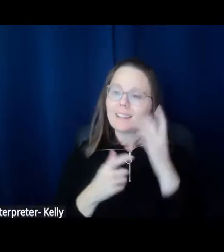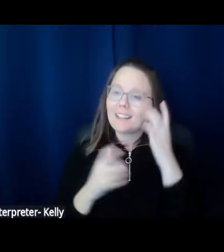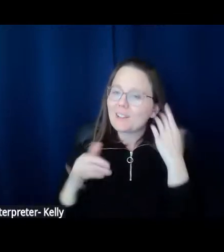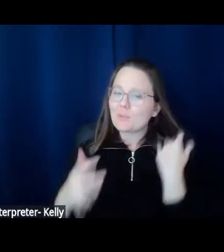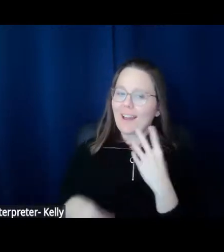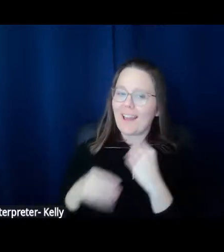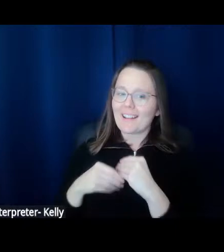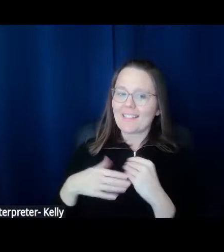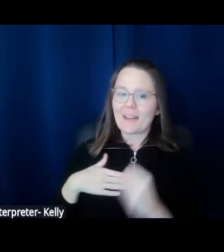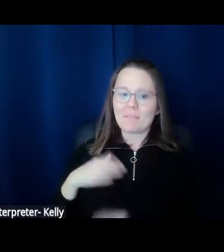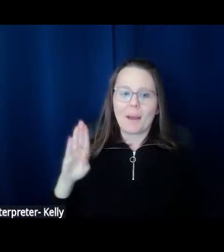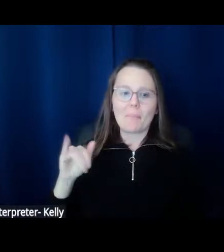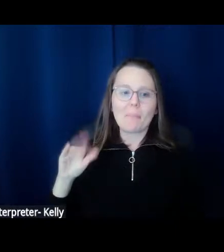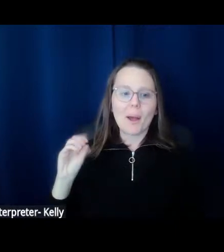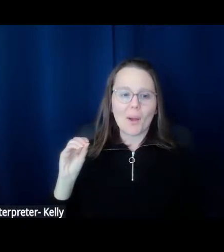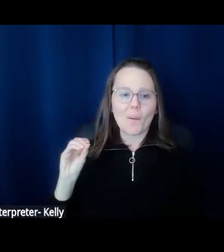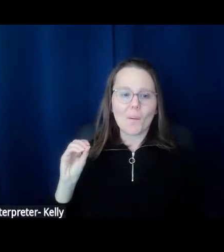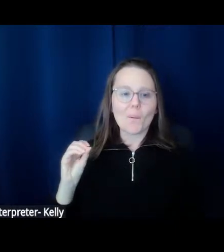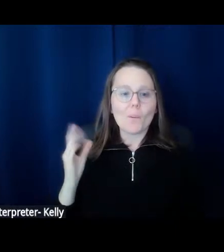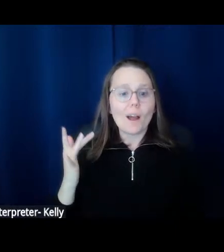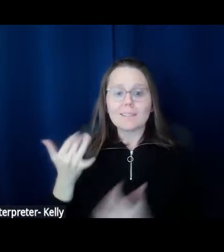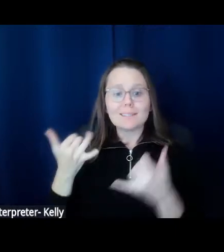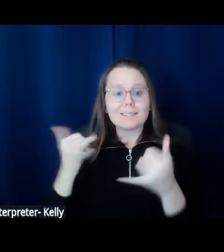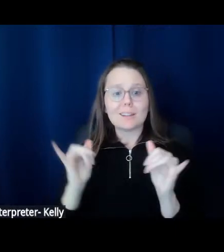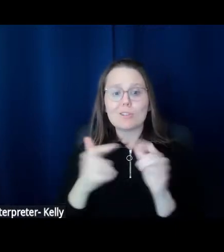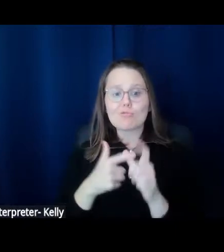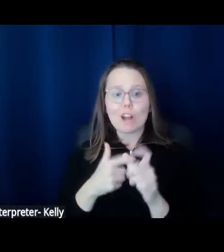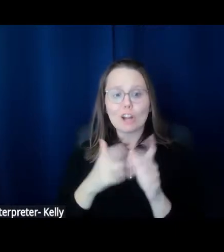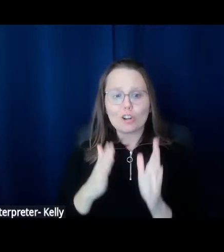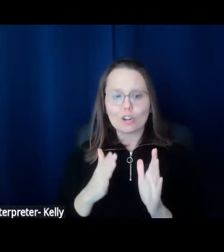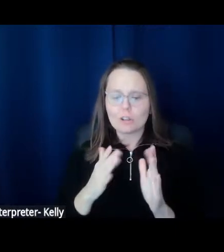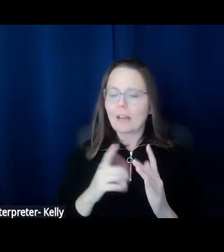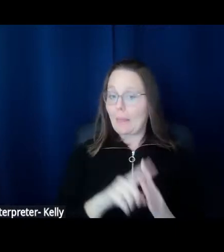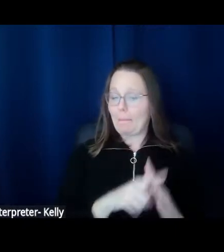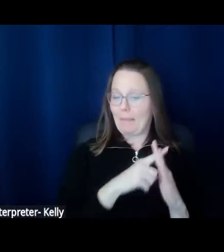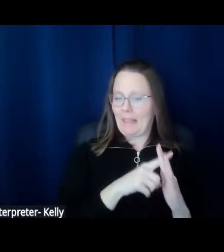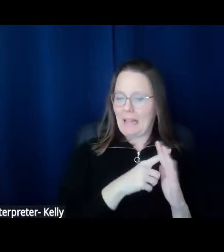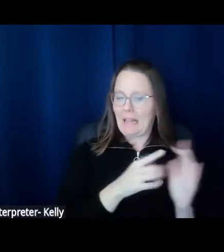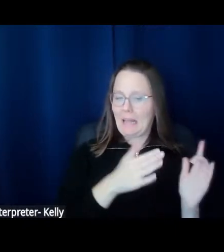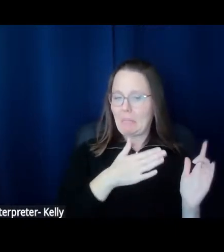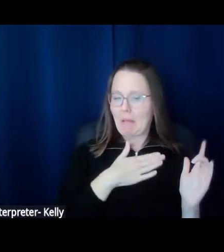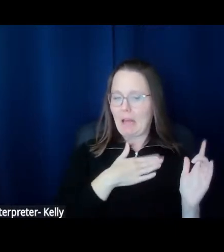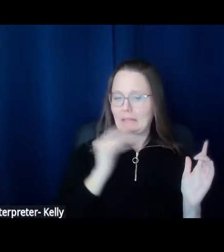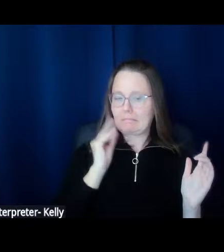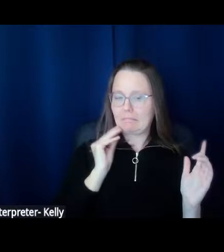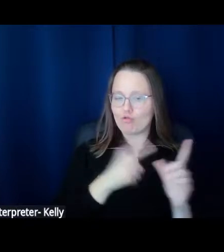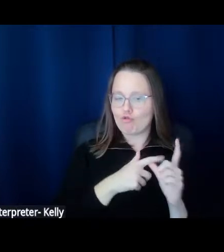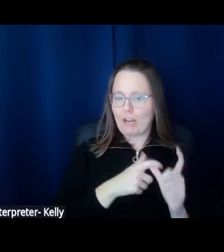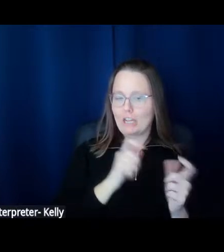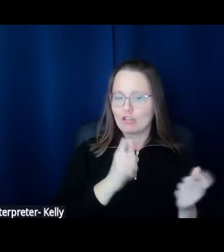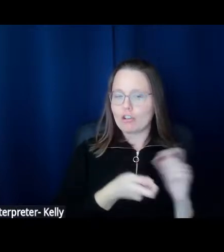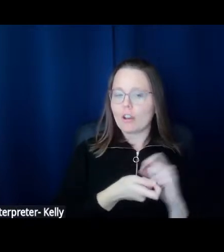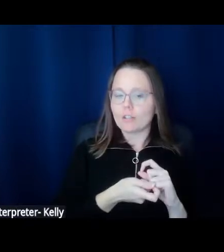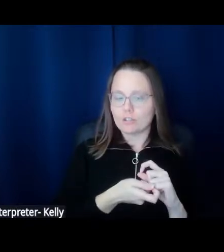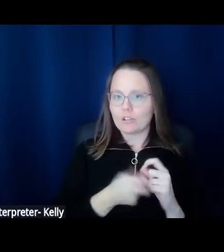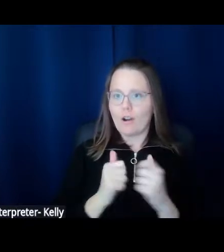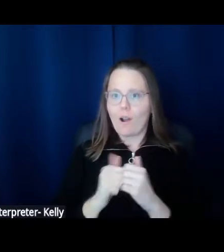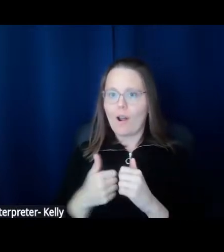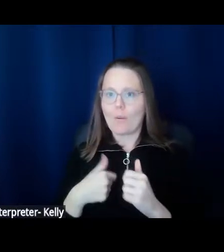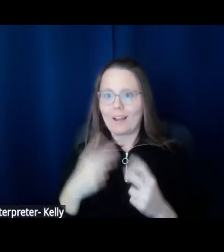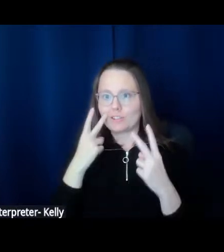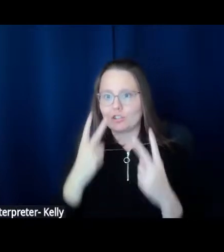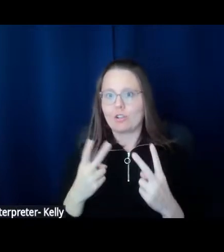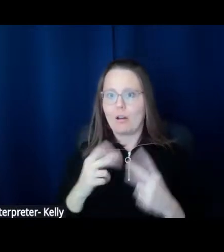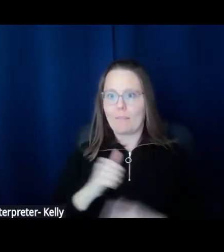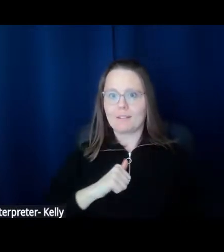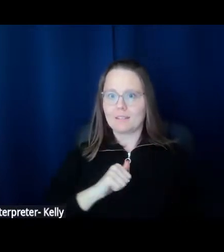my bios because I still am a runner, but very much in the beginning of my diagnosis, running changed the way that I saw myself